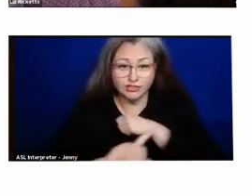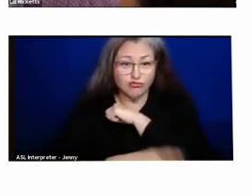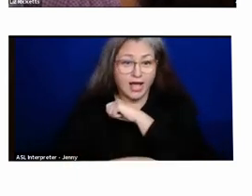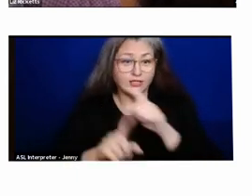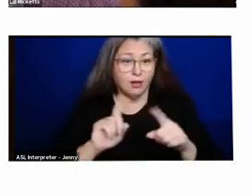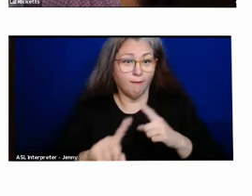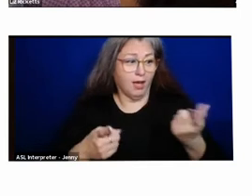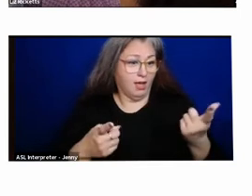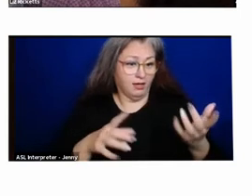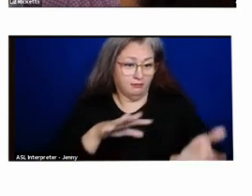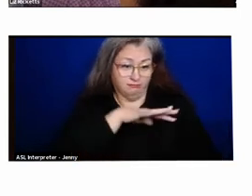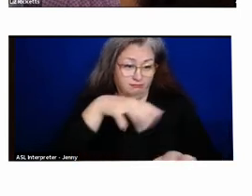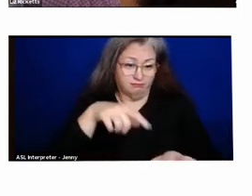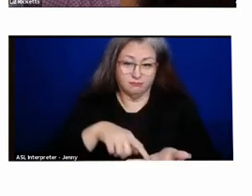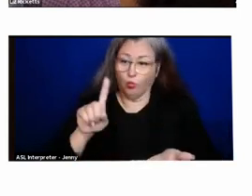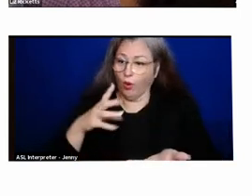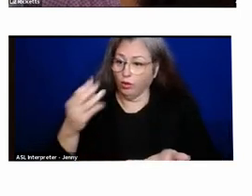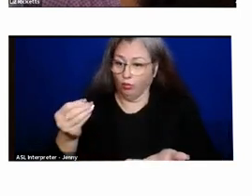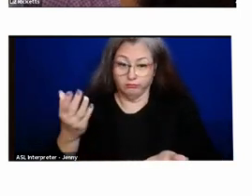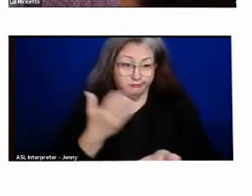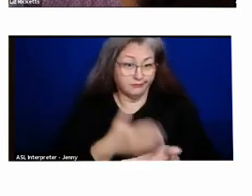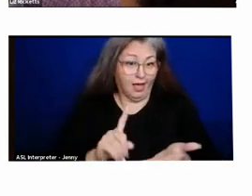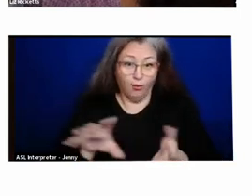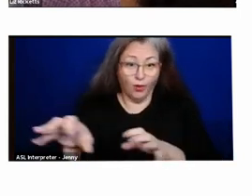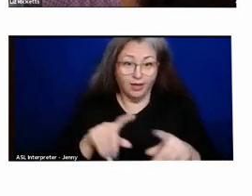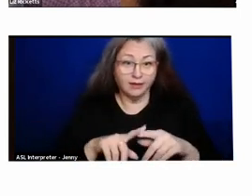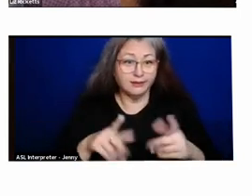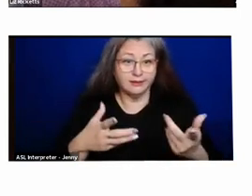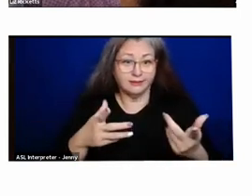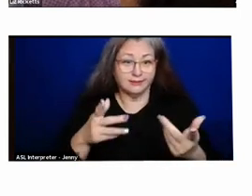or else we would be so overwhelmed by the clothing that is sitting